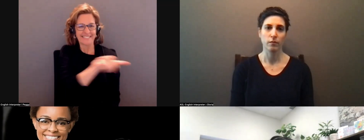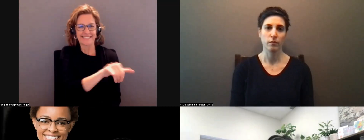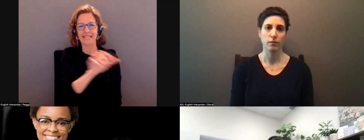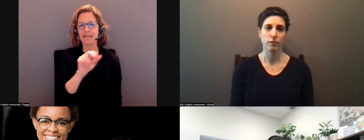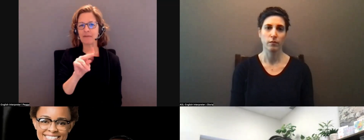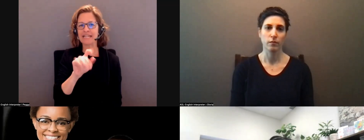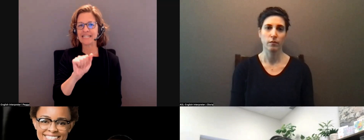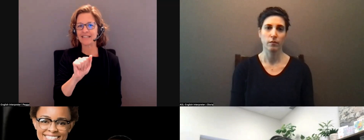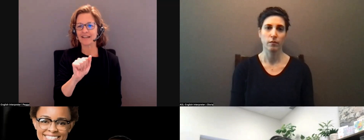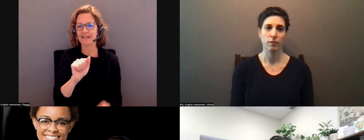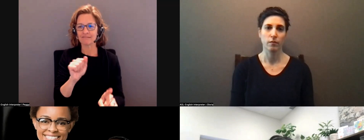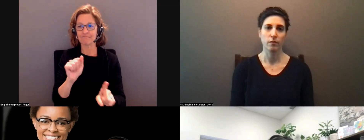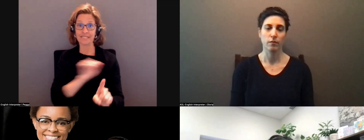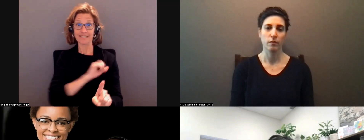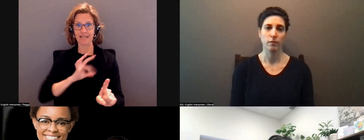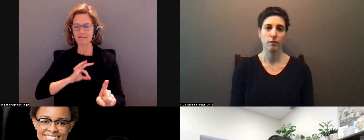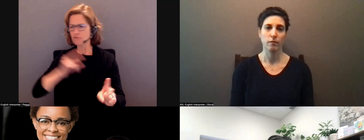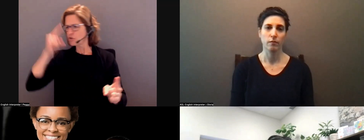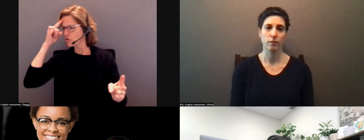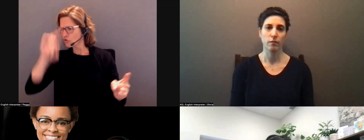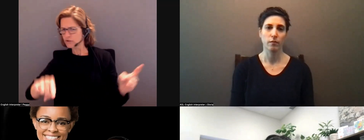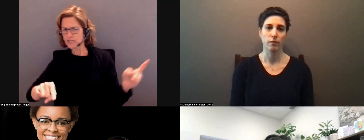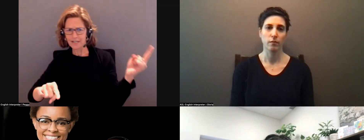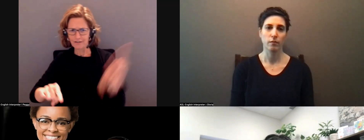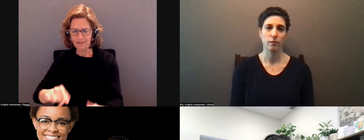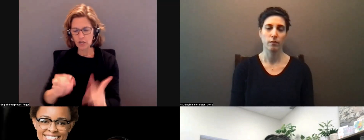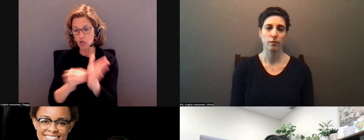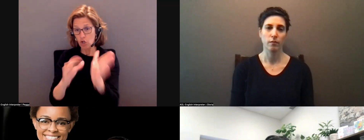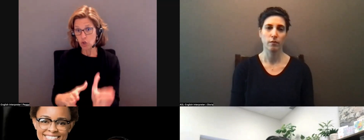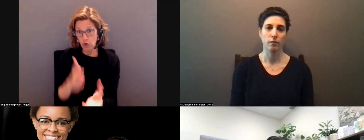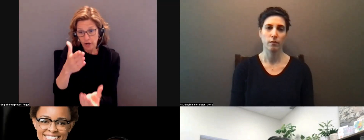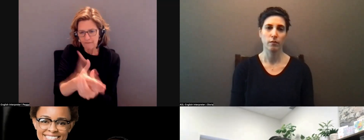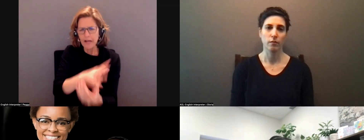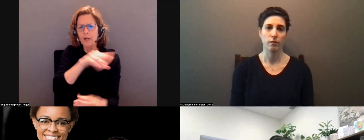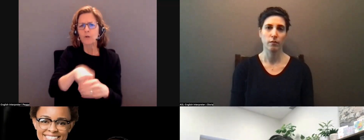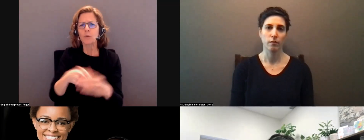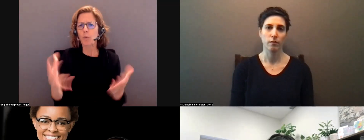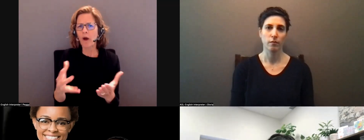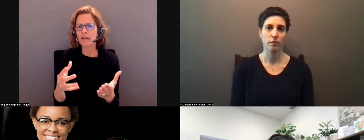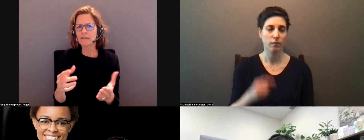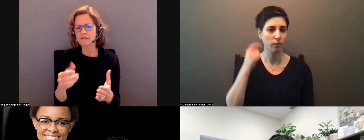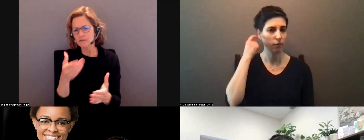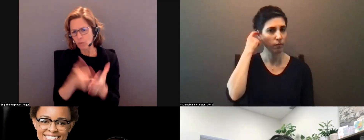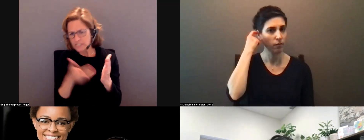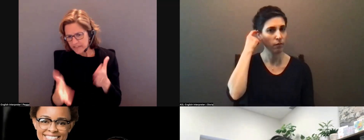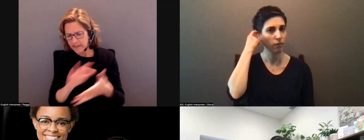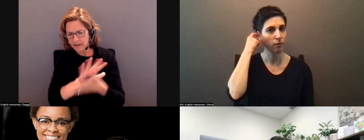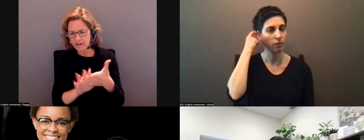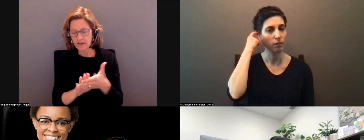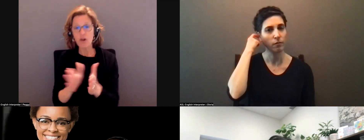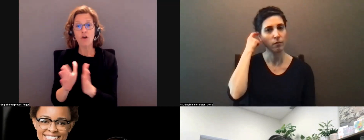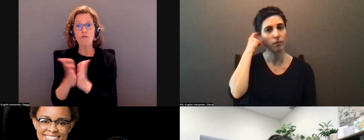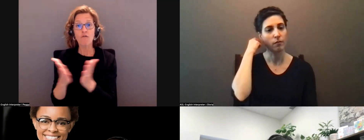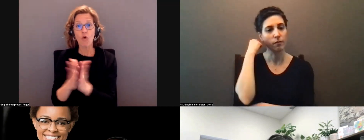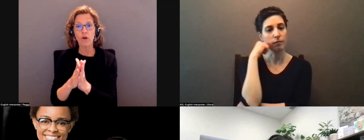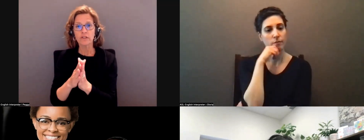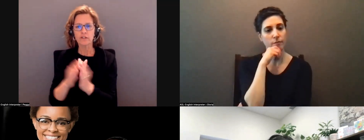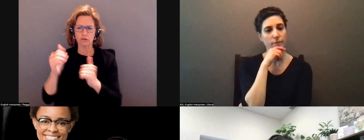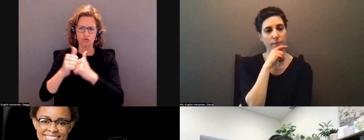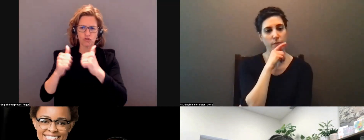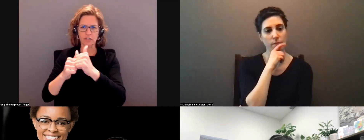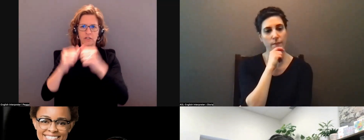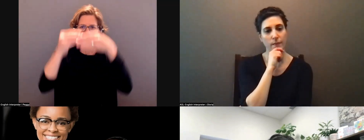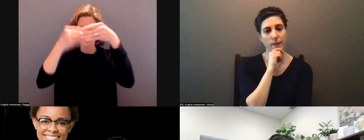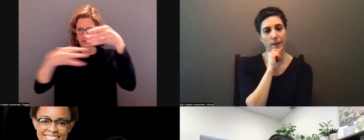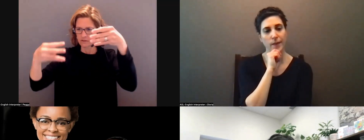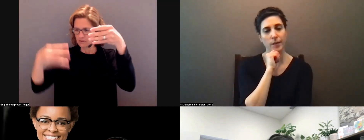on agreeing on what do the learner file content need to be, what does the folder structure need to be, how do we address